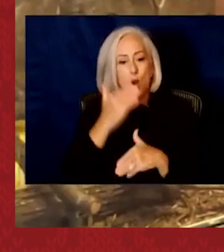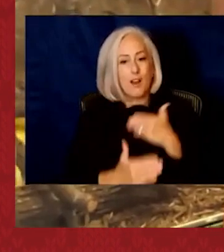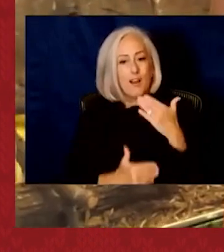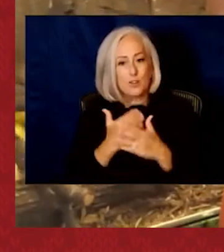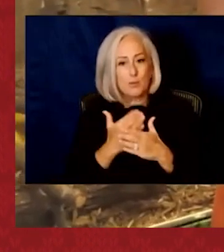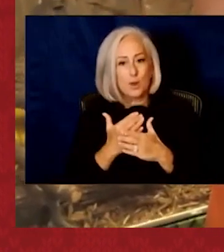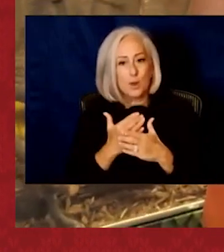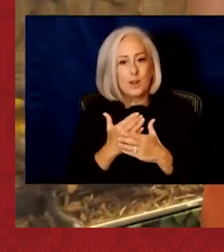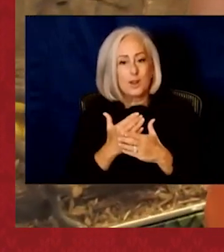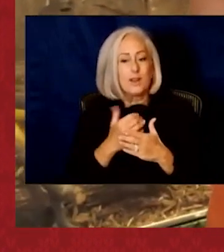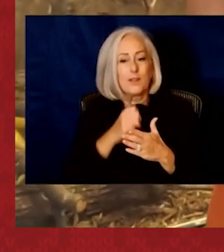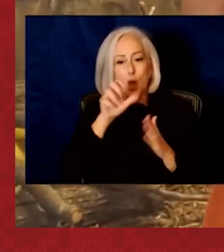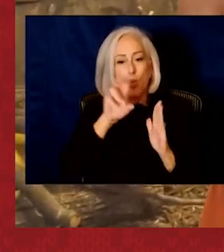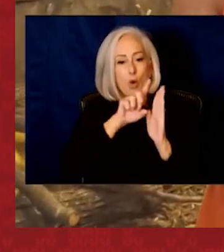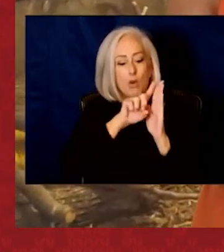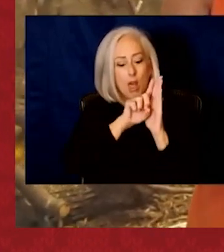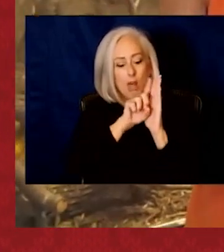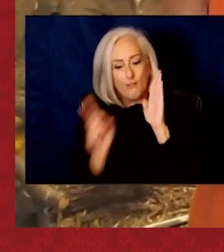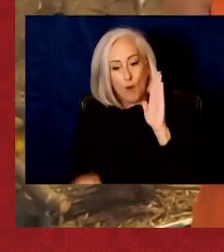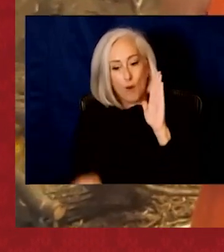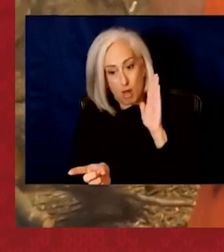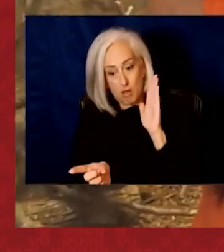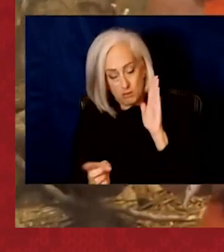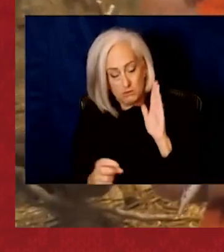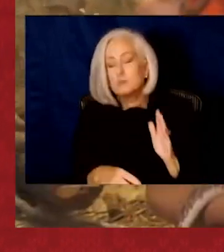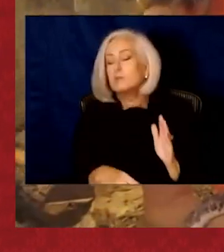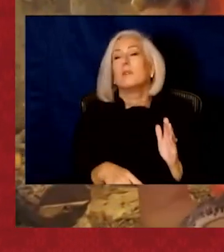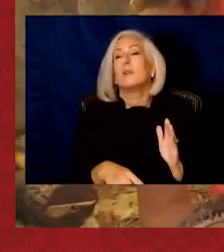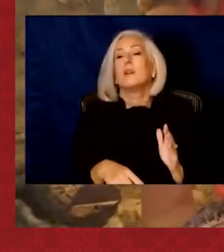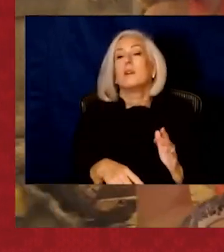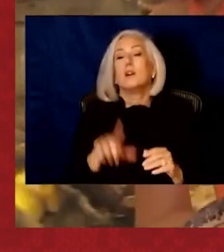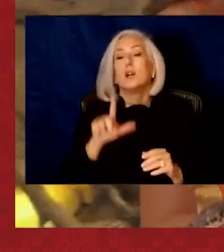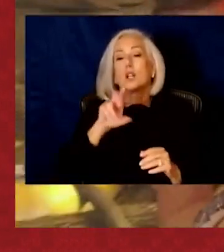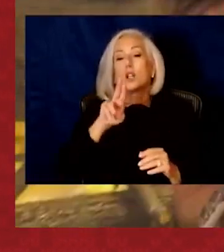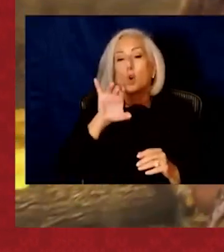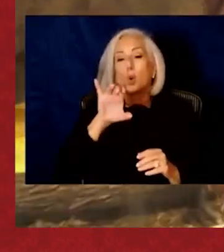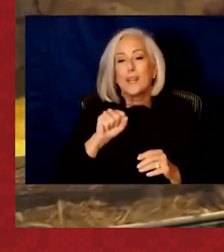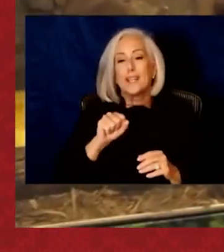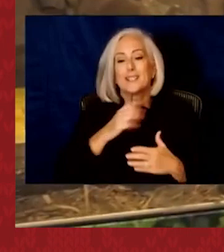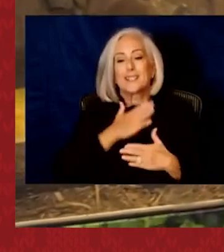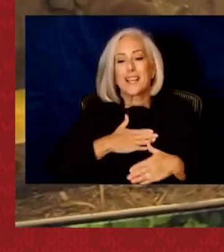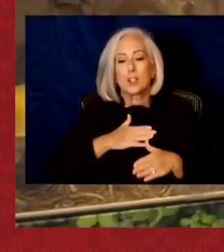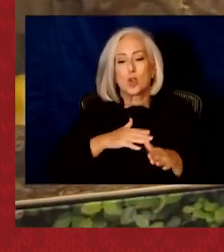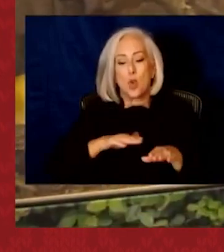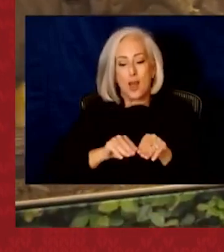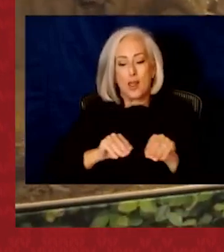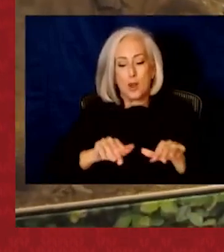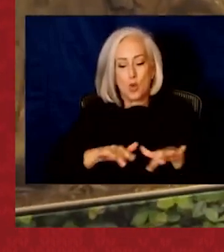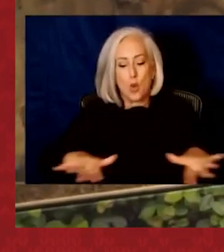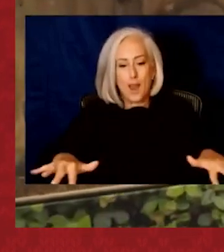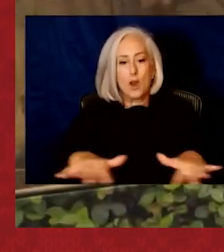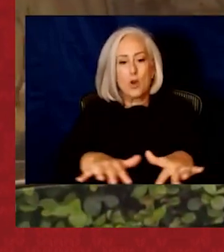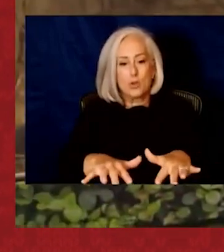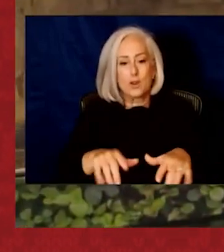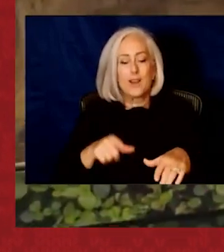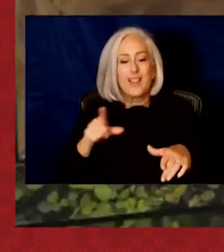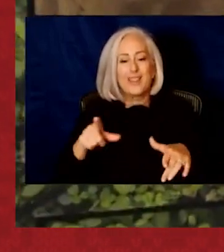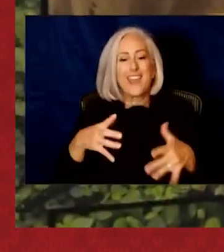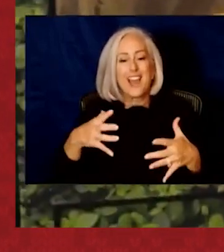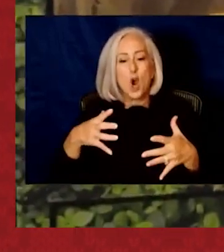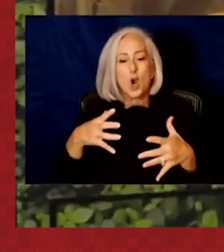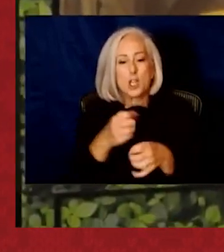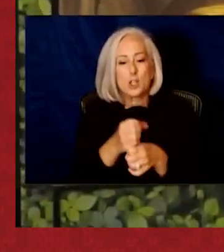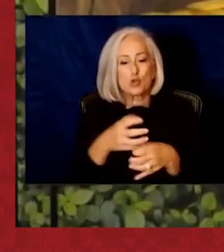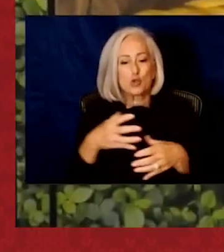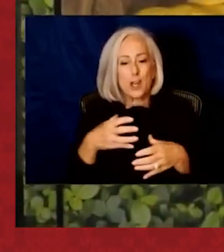fall. Now, ground dwellers like Louise, they are constrictors, and the bigger they get, the bigger